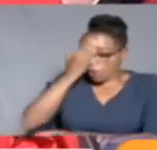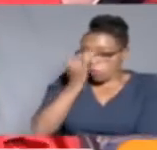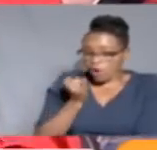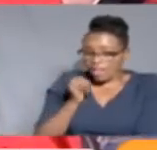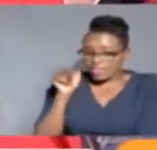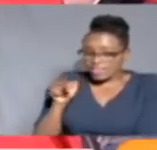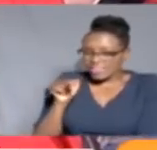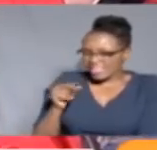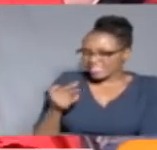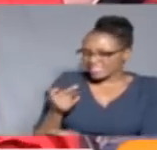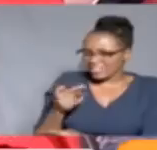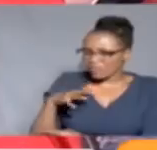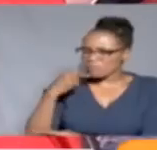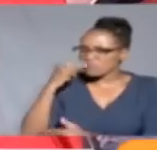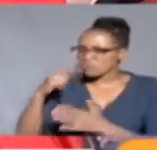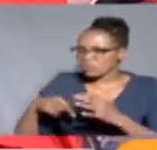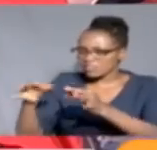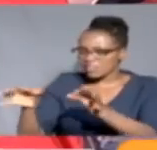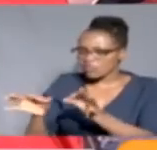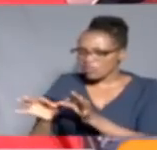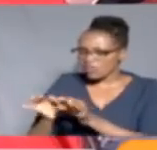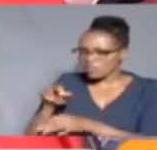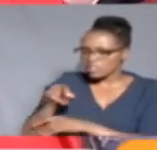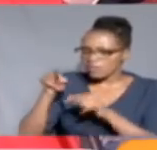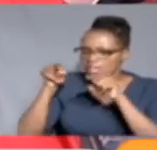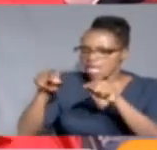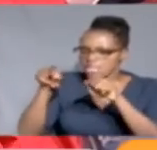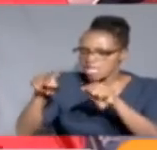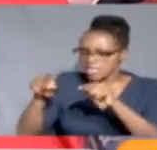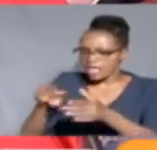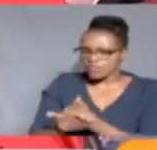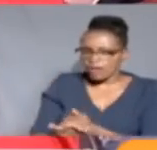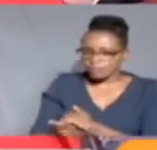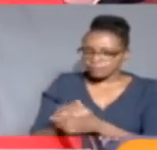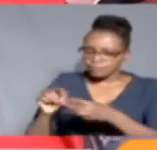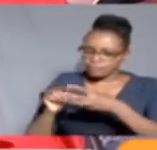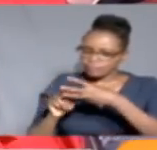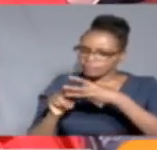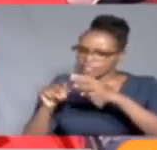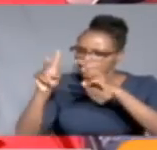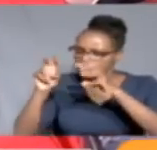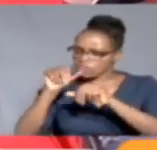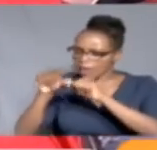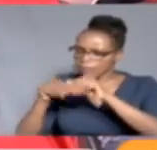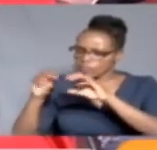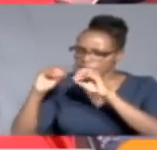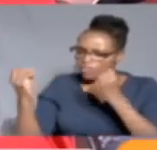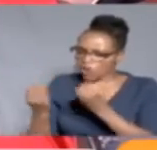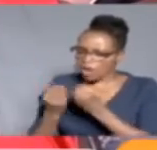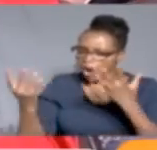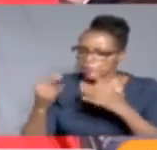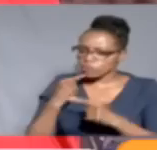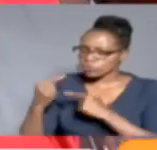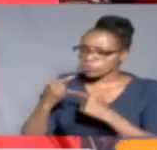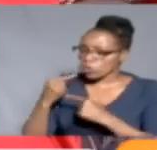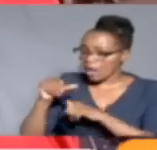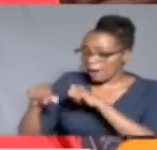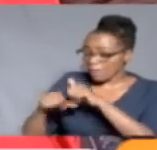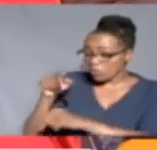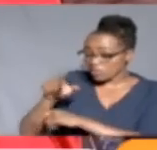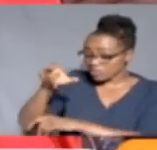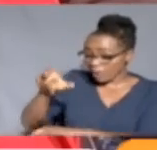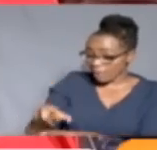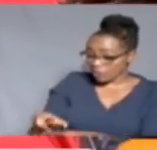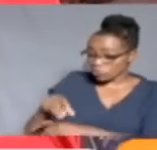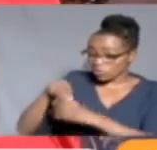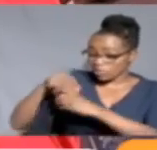that, they will be told even the family is finger pointed. Mm. Let's come to the issue of the organization where we talk about, is this person